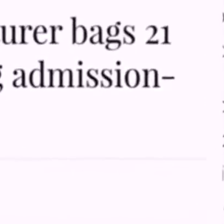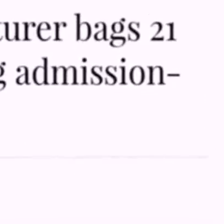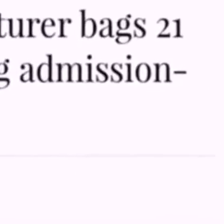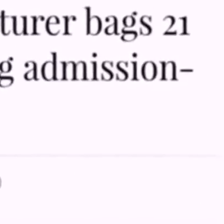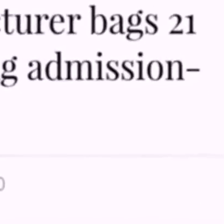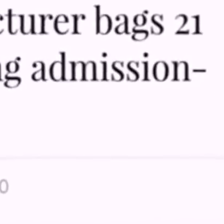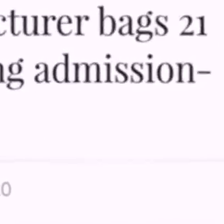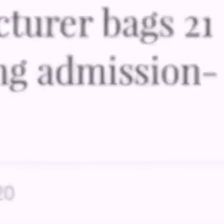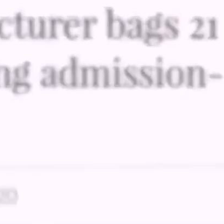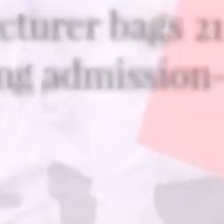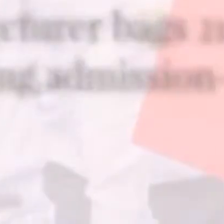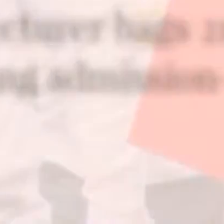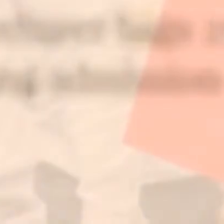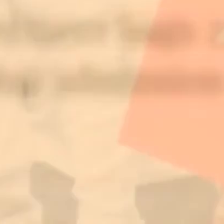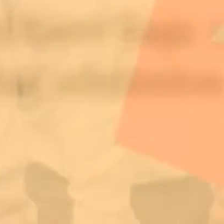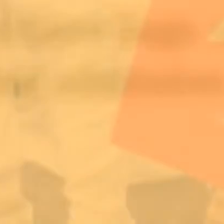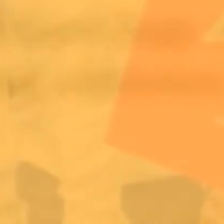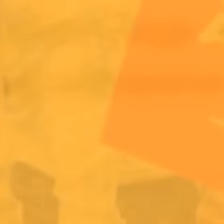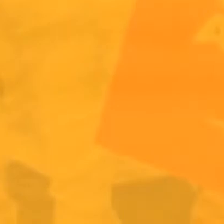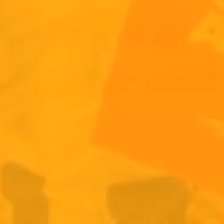I